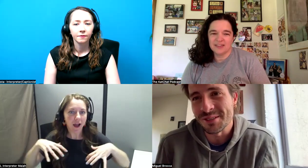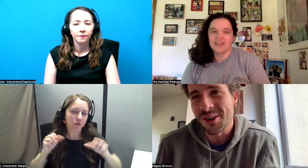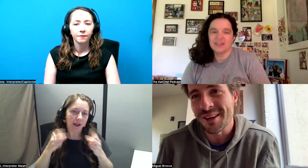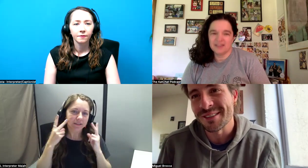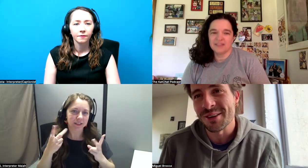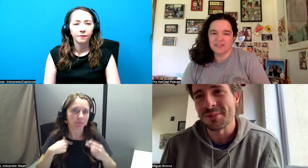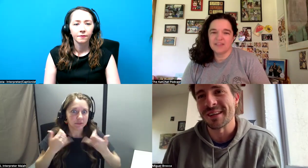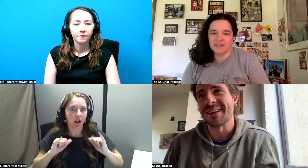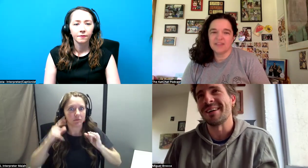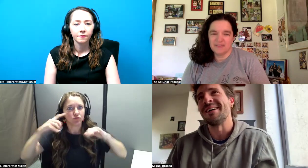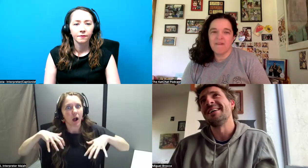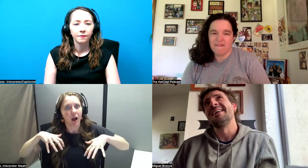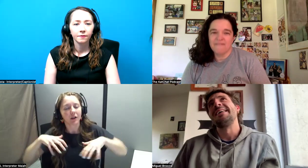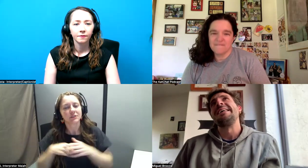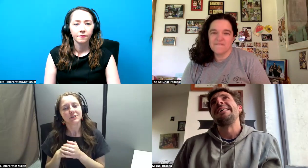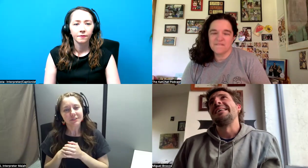I'm still in shock, you know. But